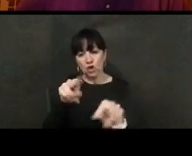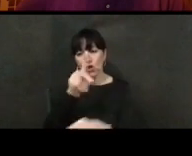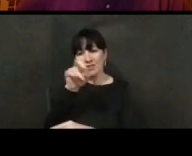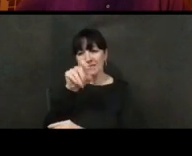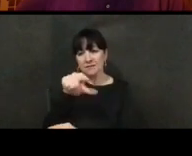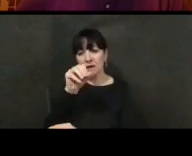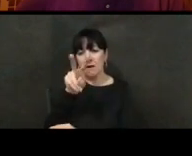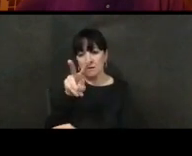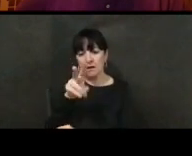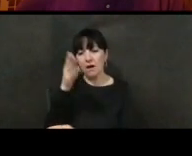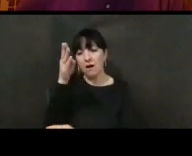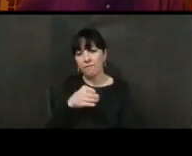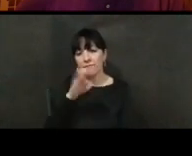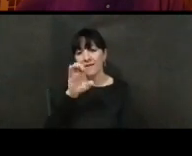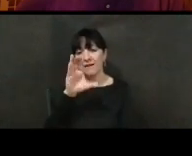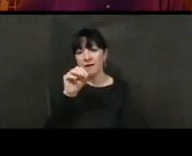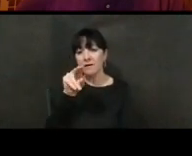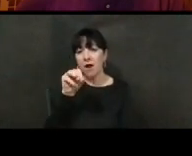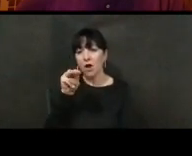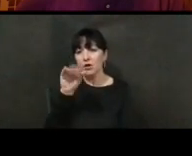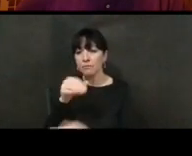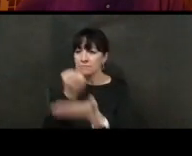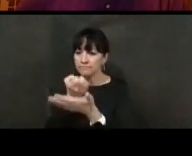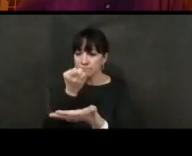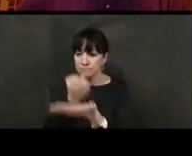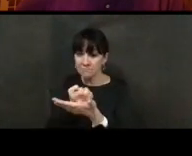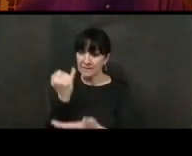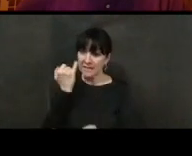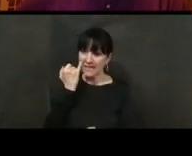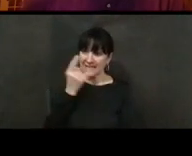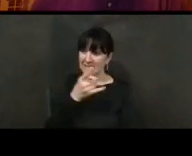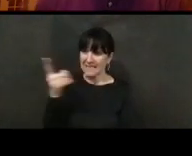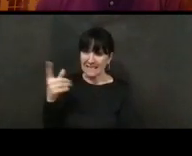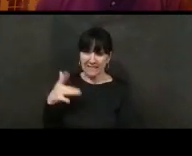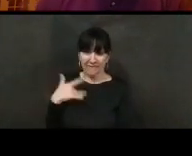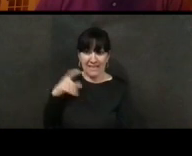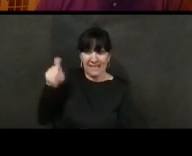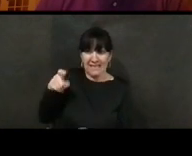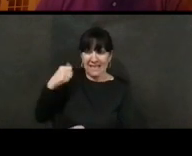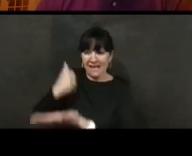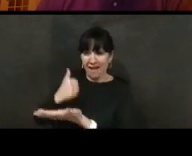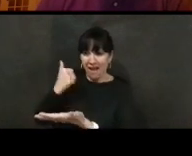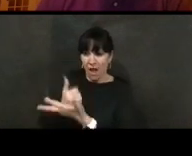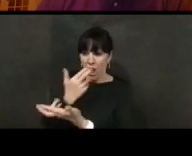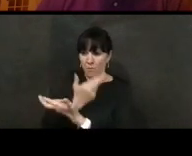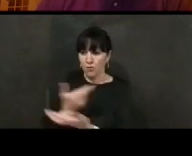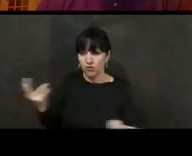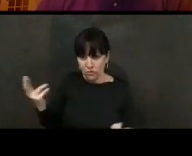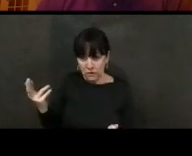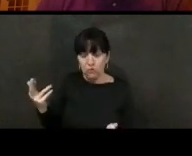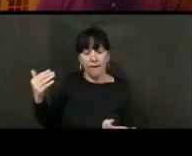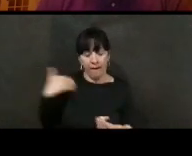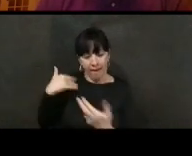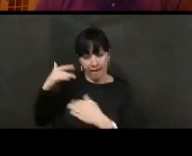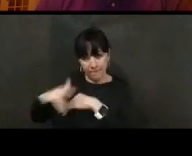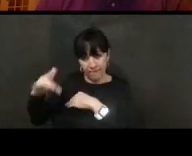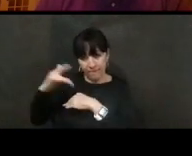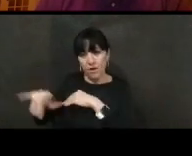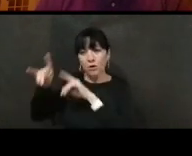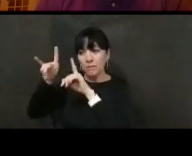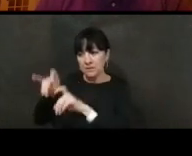de.gov/economy. Also, if you need those resources and help, there is available testing to all. Those of you who perhaps have had enough